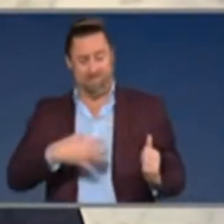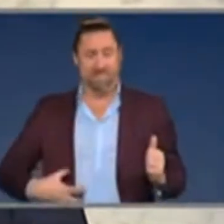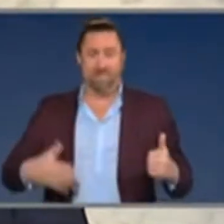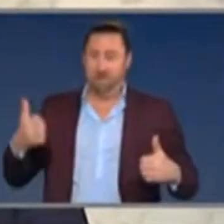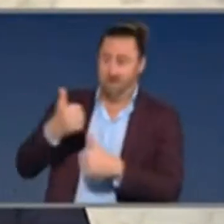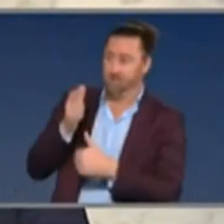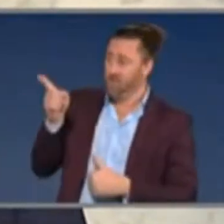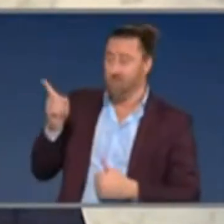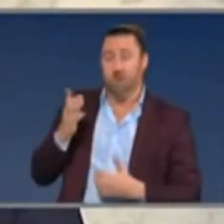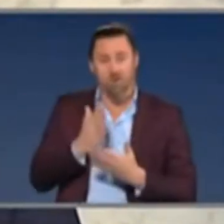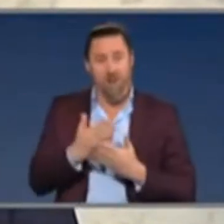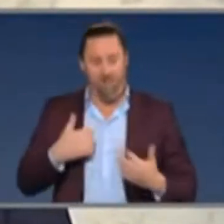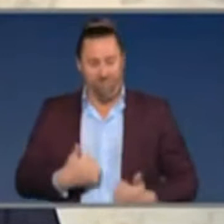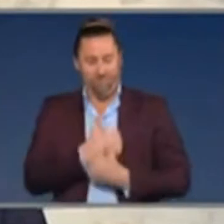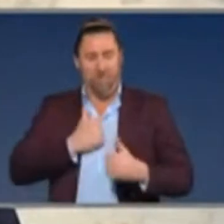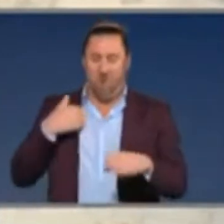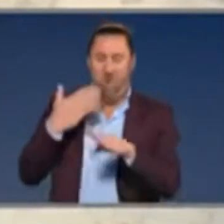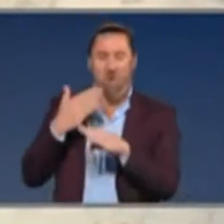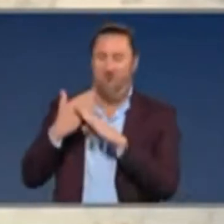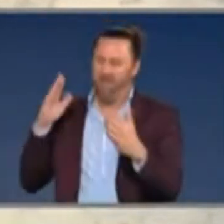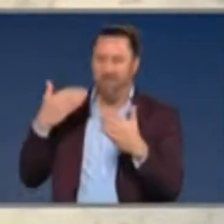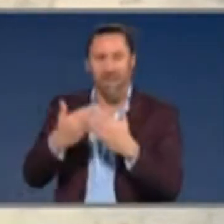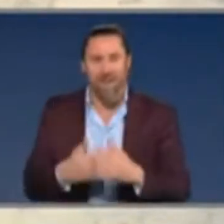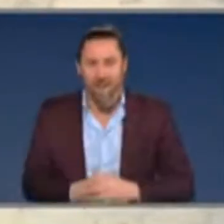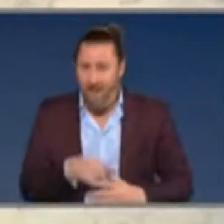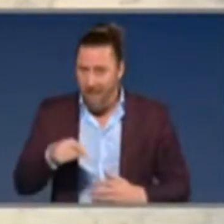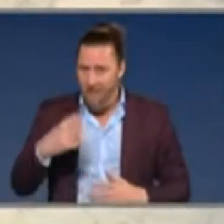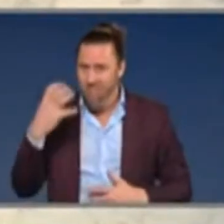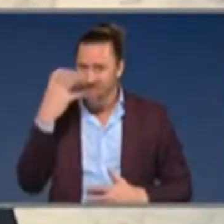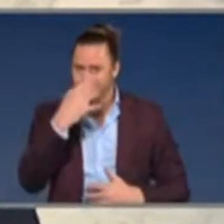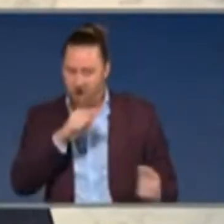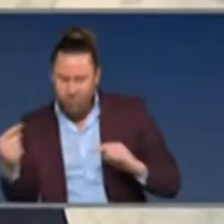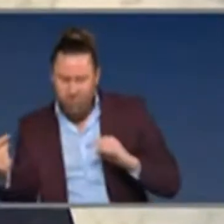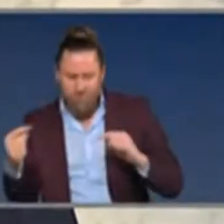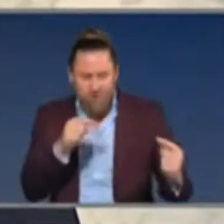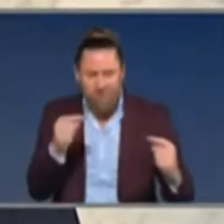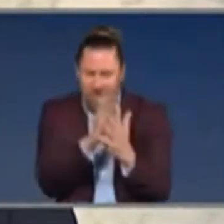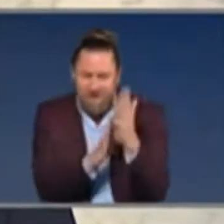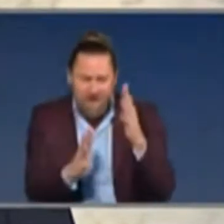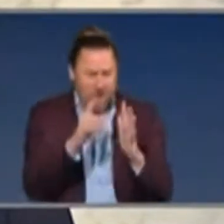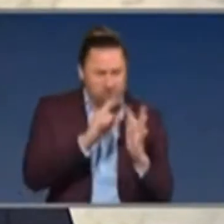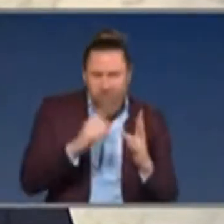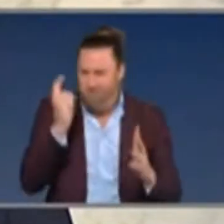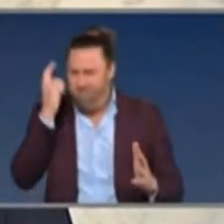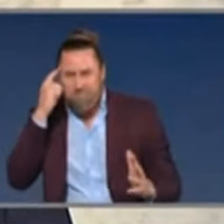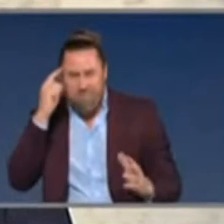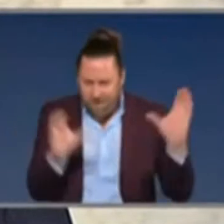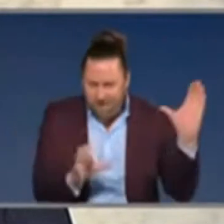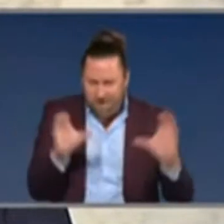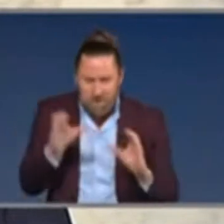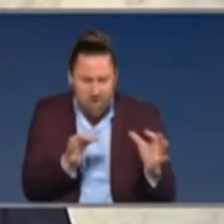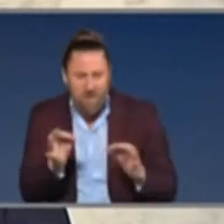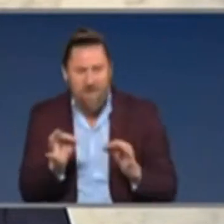immense journey of the very meaty debates, but the way in which we have